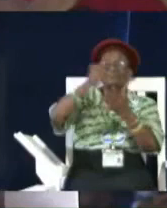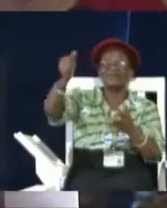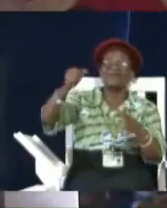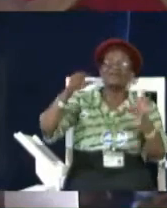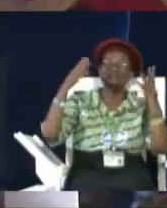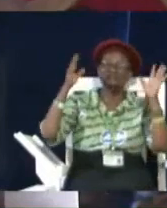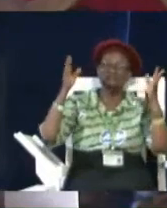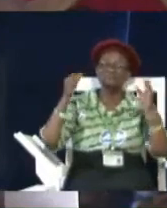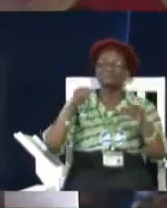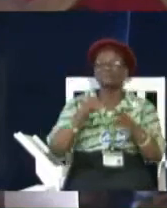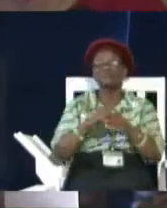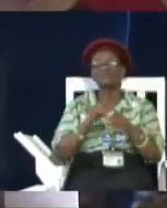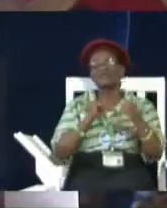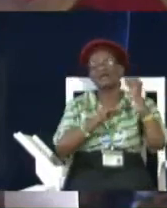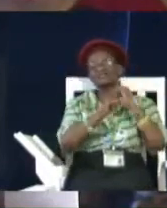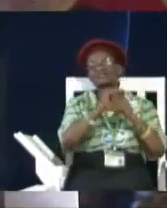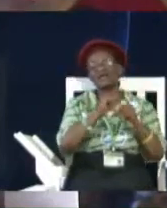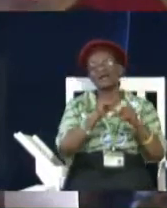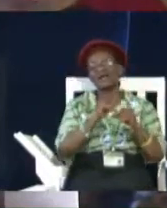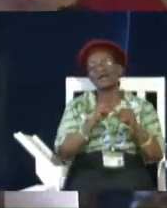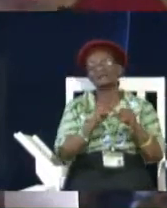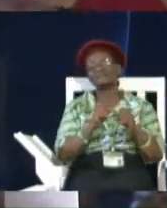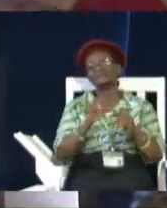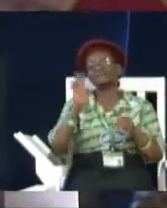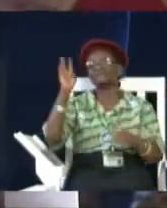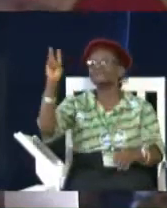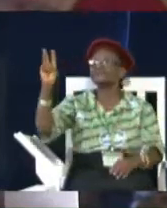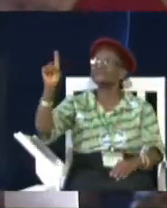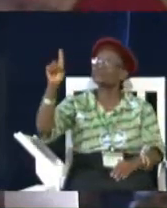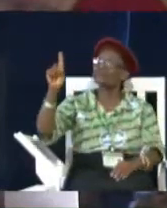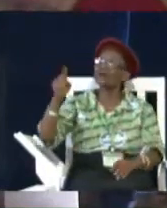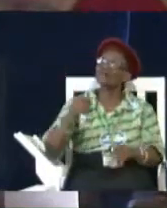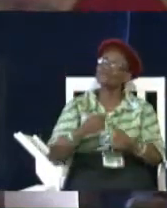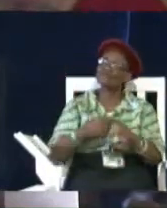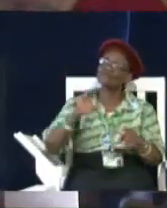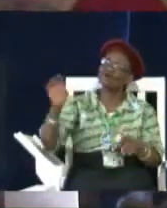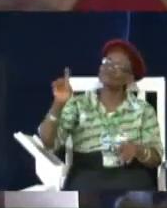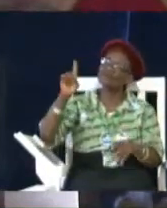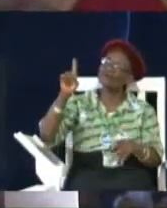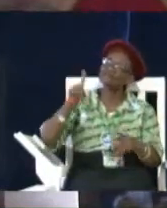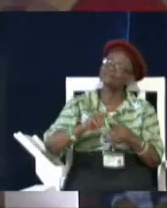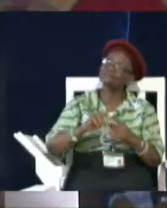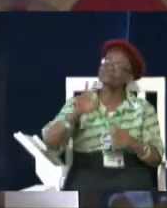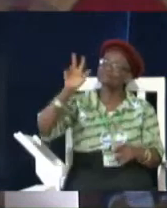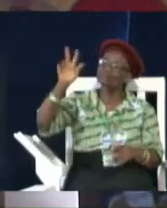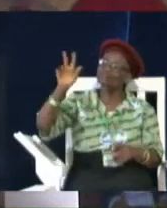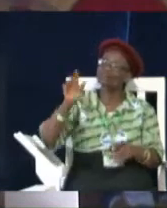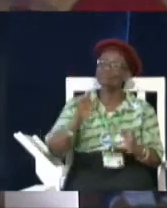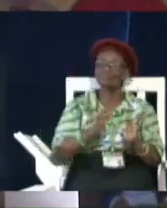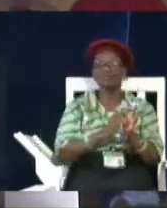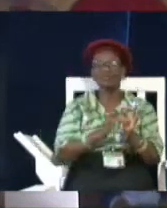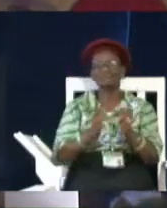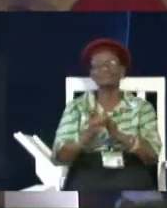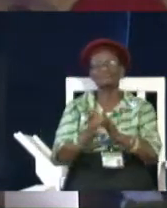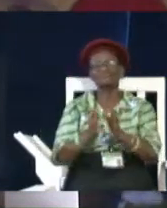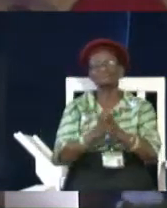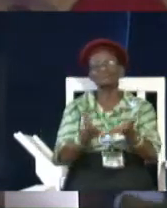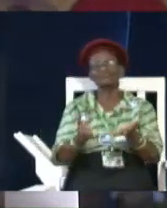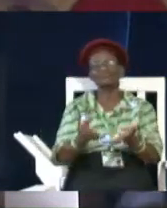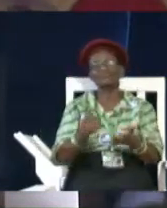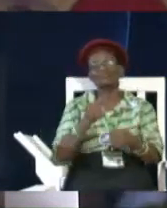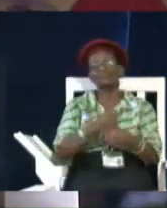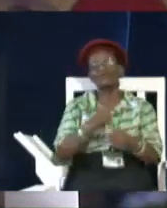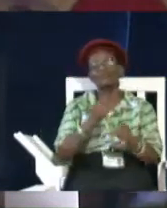In Isaiah 61 from verse 1 to 3, Isaiah 61 from verse 1 to 3, the Bible made it